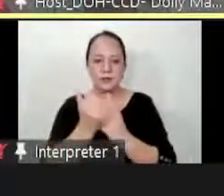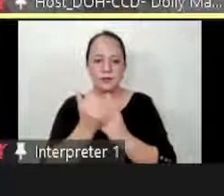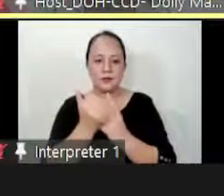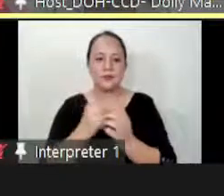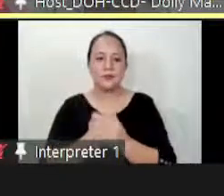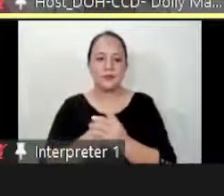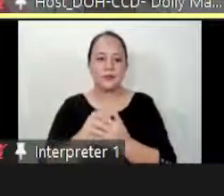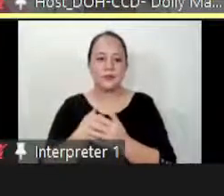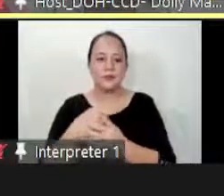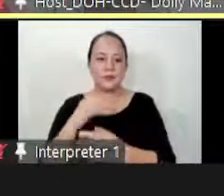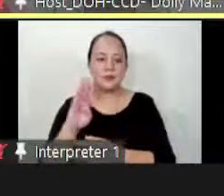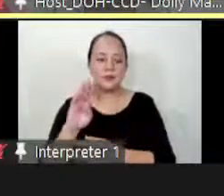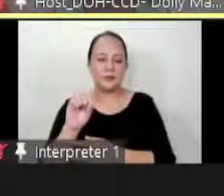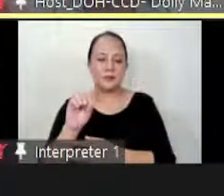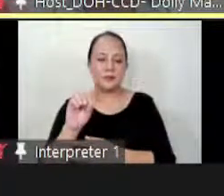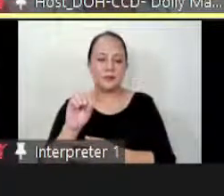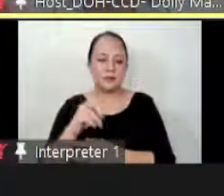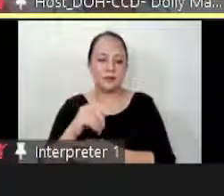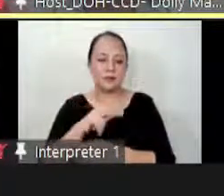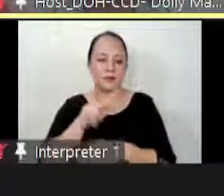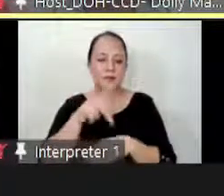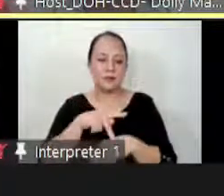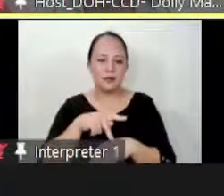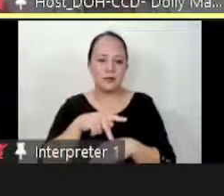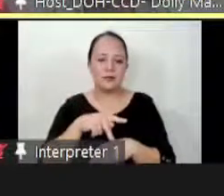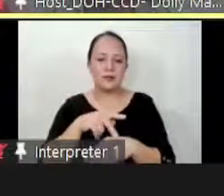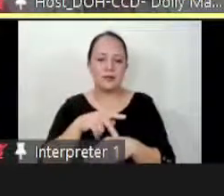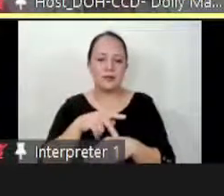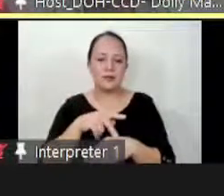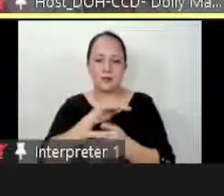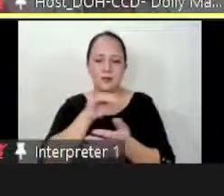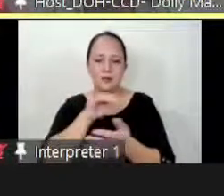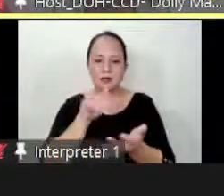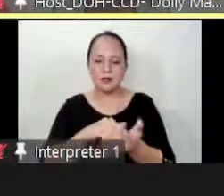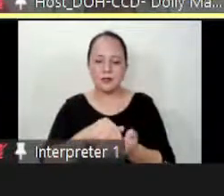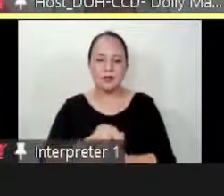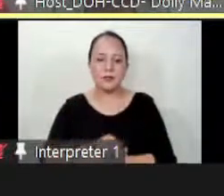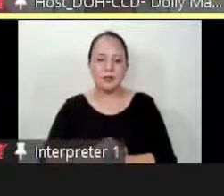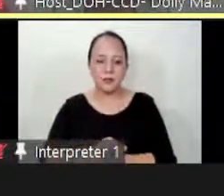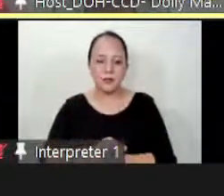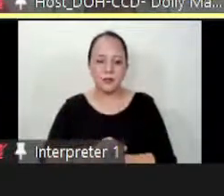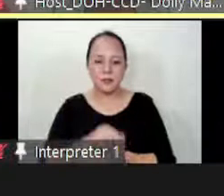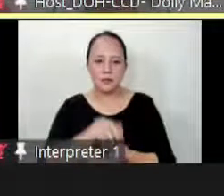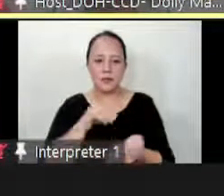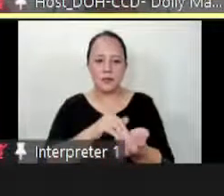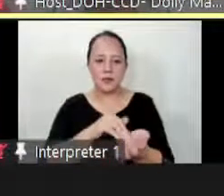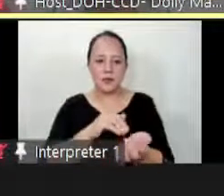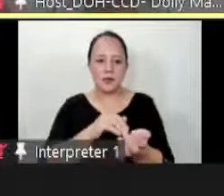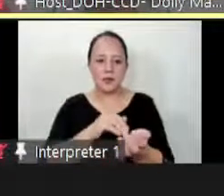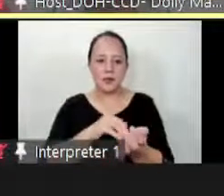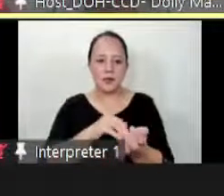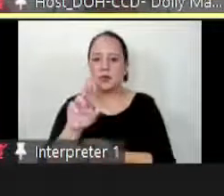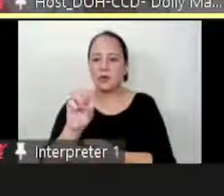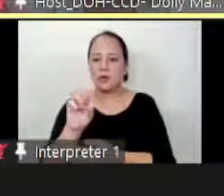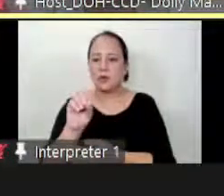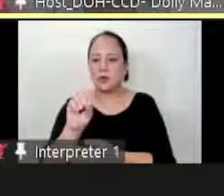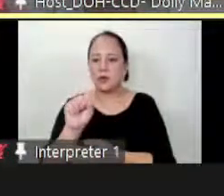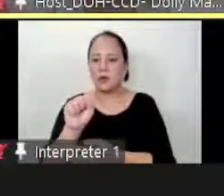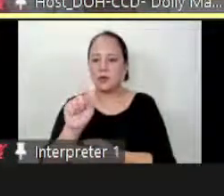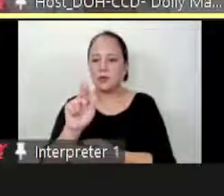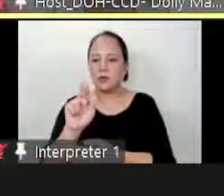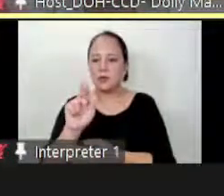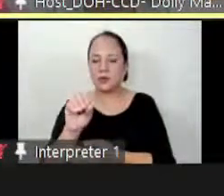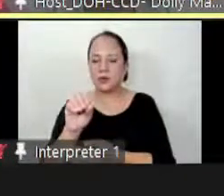Dolendo of the Southern Philippines Medical Center, Dr. Rachel Marie B. Rosario of